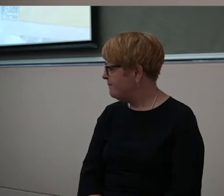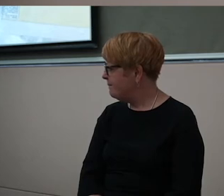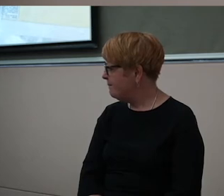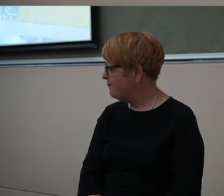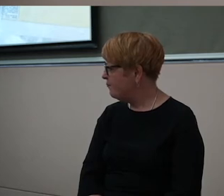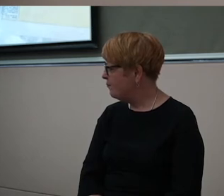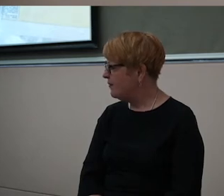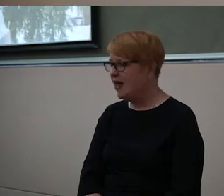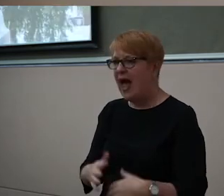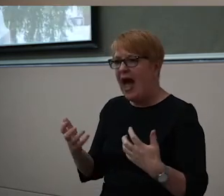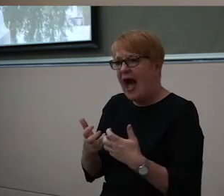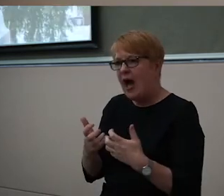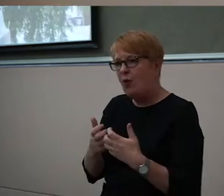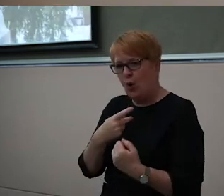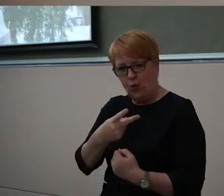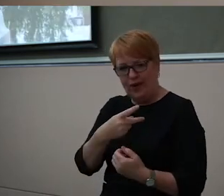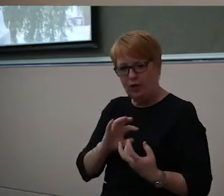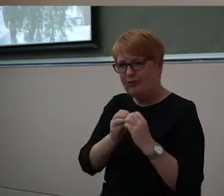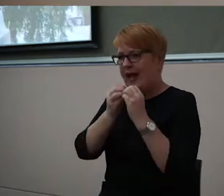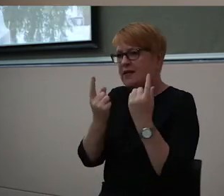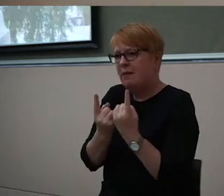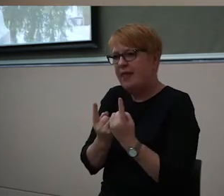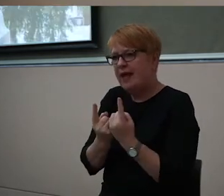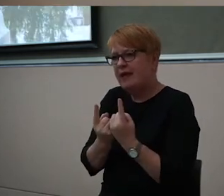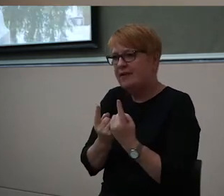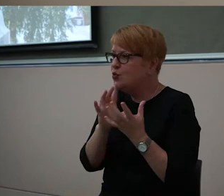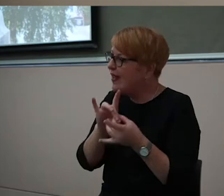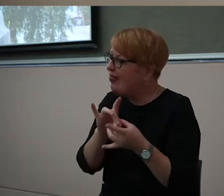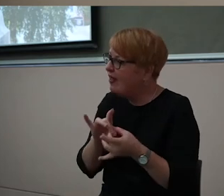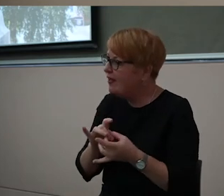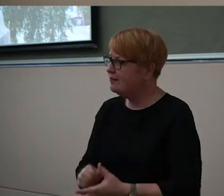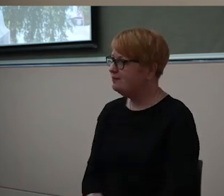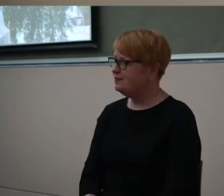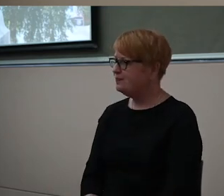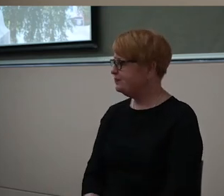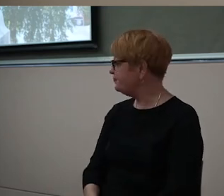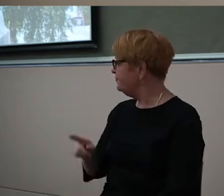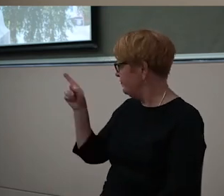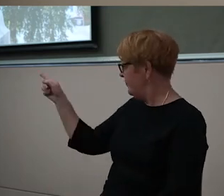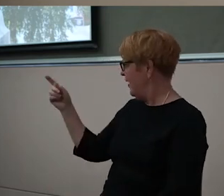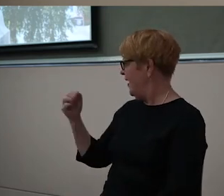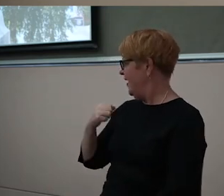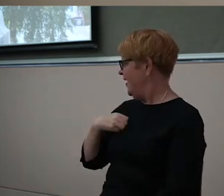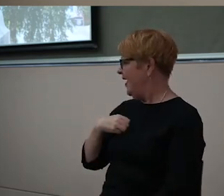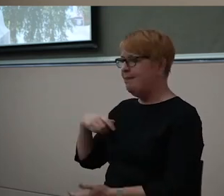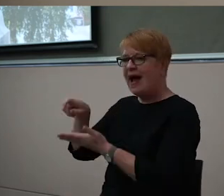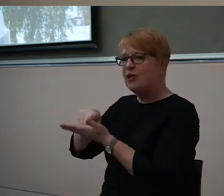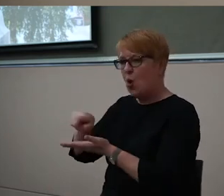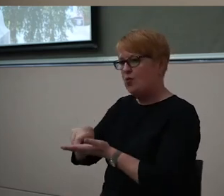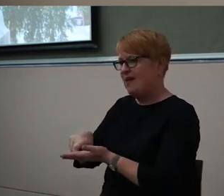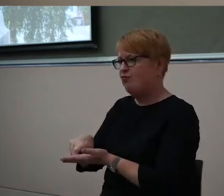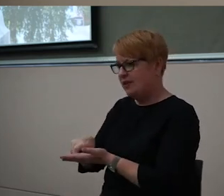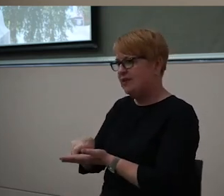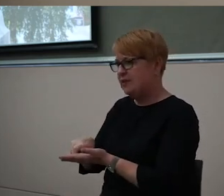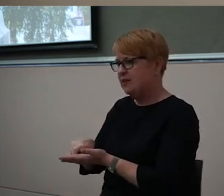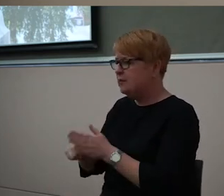and I know Alina is like doing that too, right? It's like, and there's like an urgency to document oneself, and whether that started off as